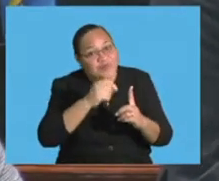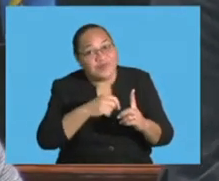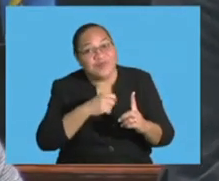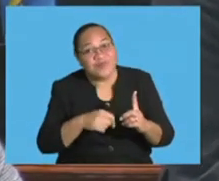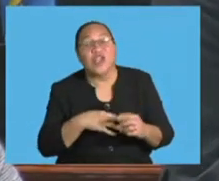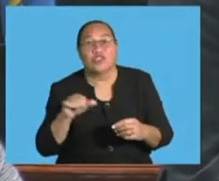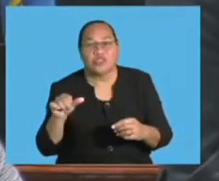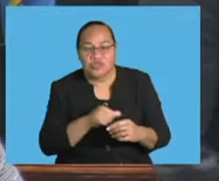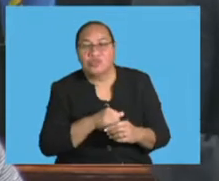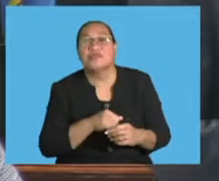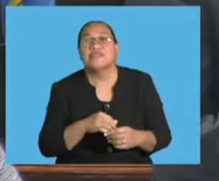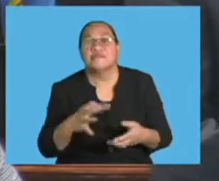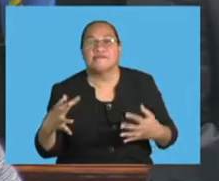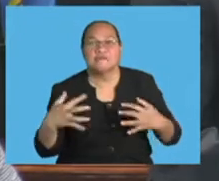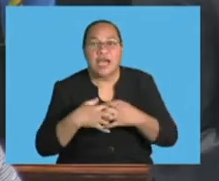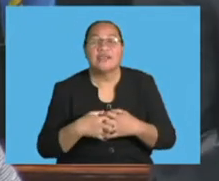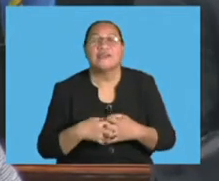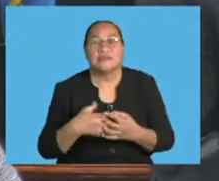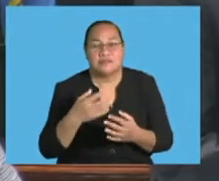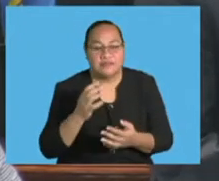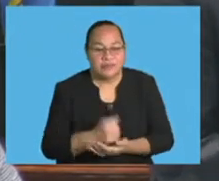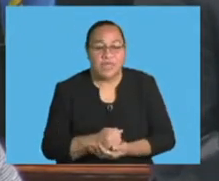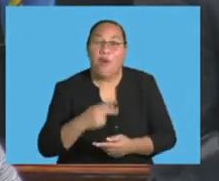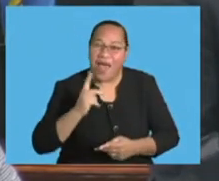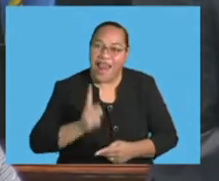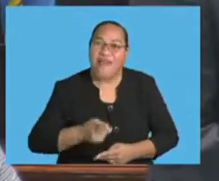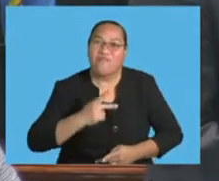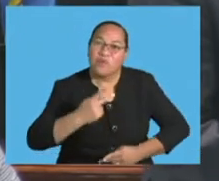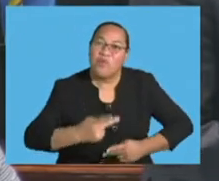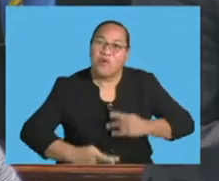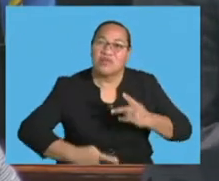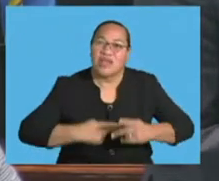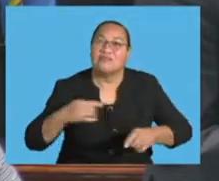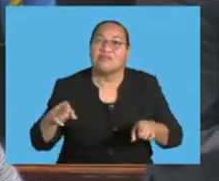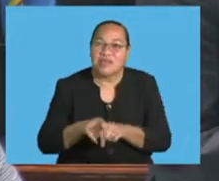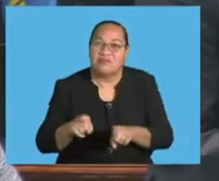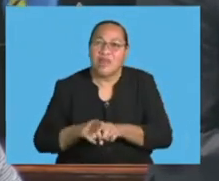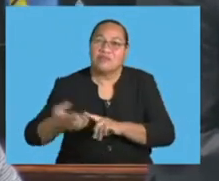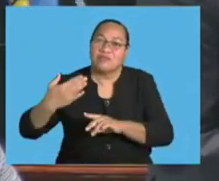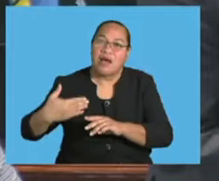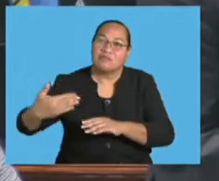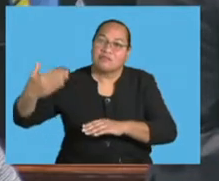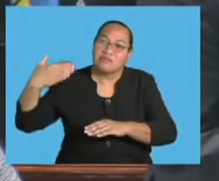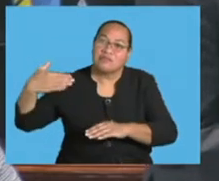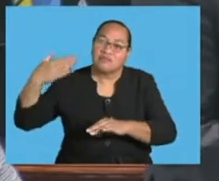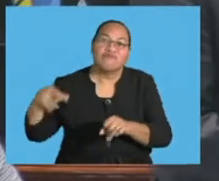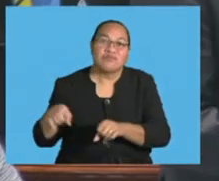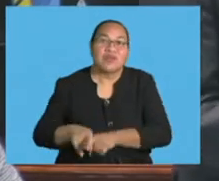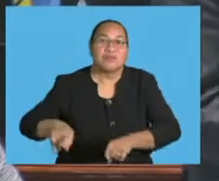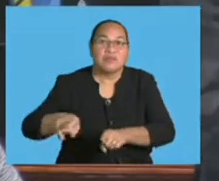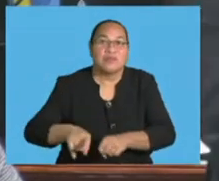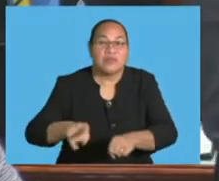said, this is the process followed in all the past international matches held in Fiji, and because of the